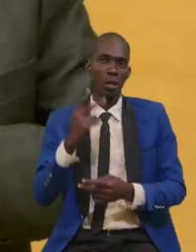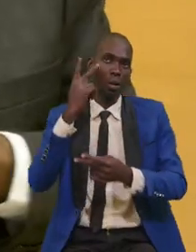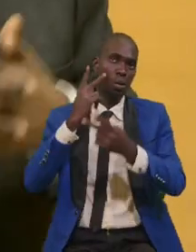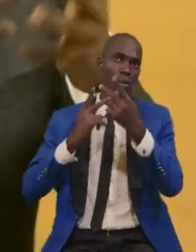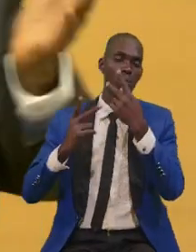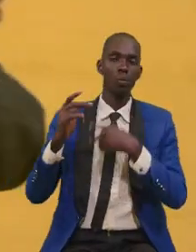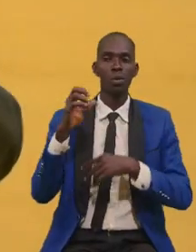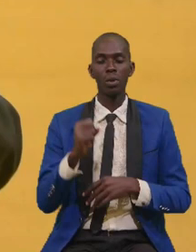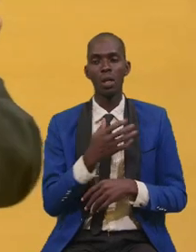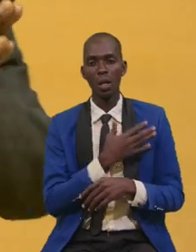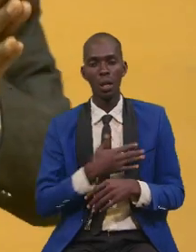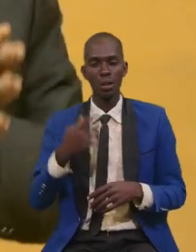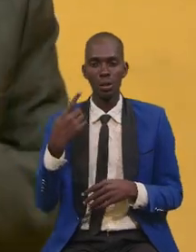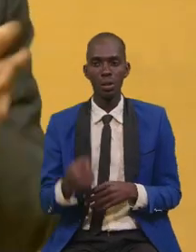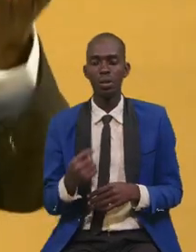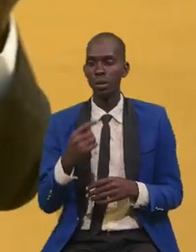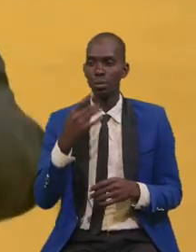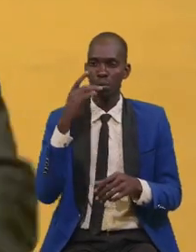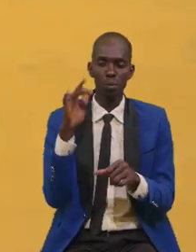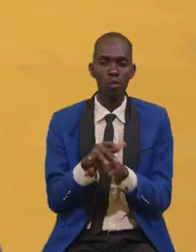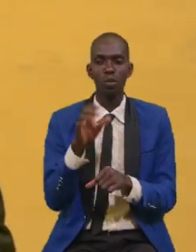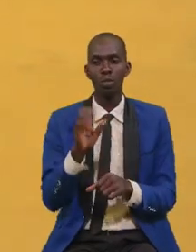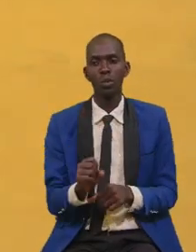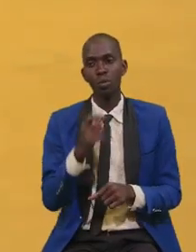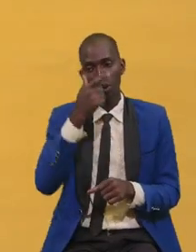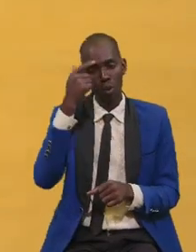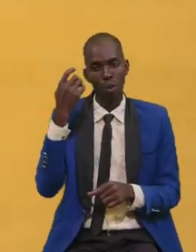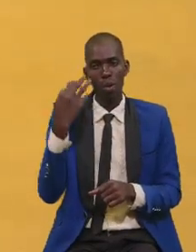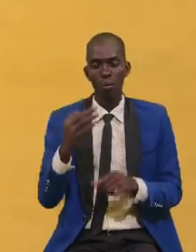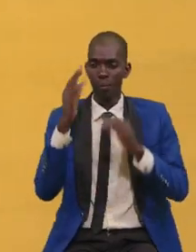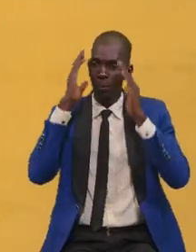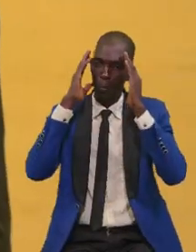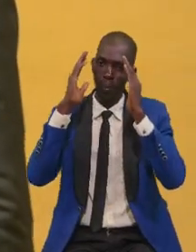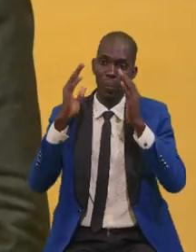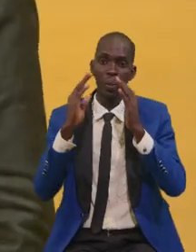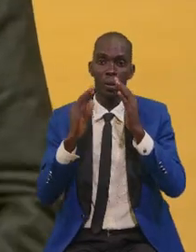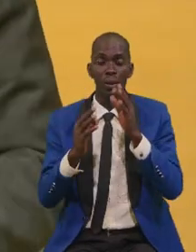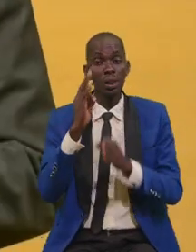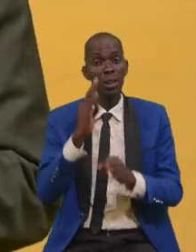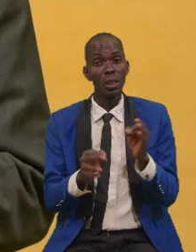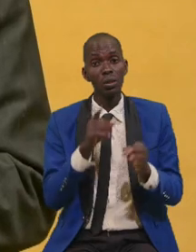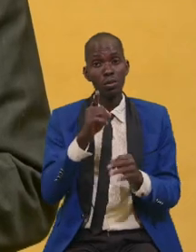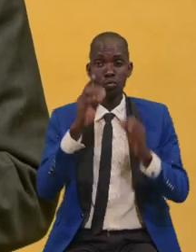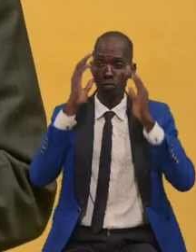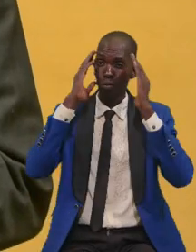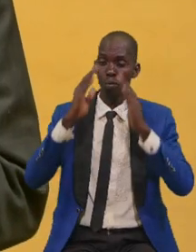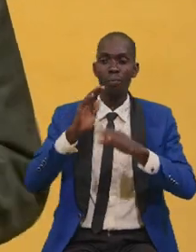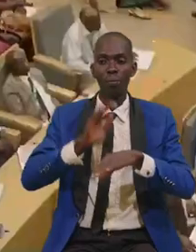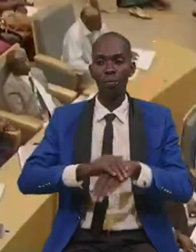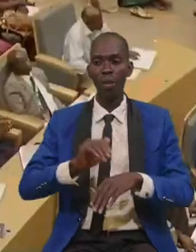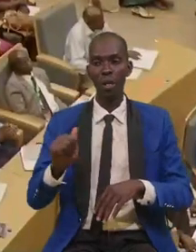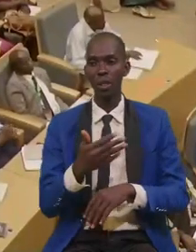predictions because of focus. You know, if you focus on anything, you'll achieve that thing.